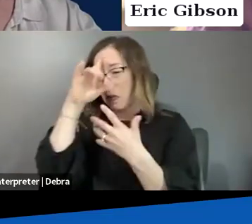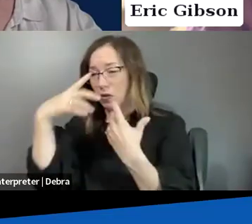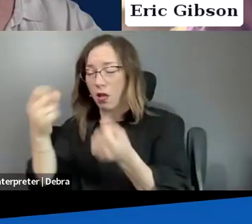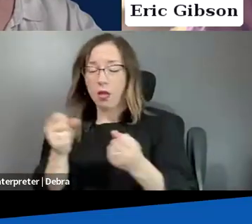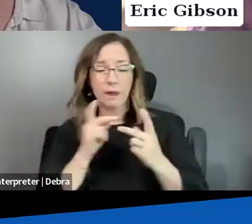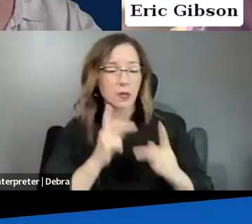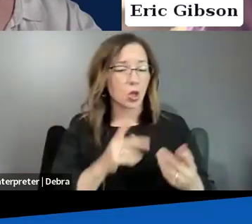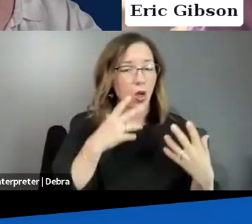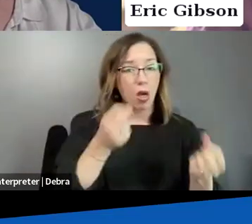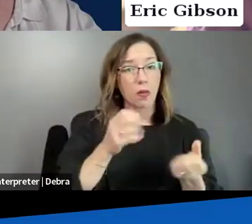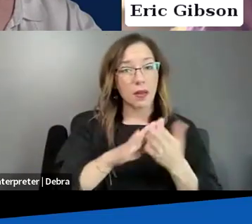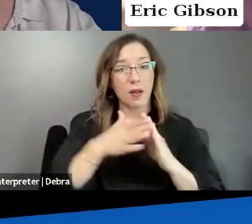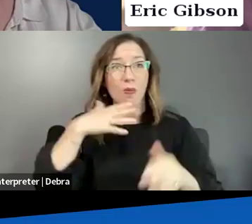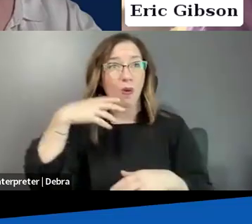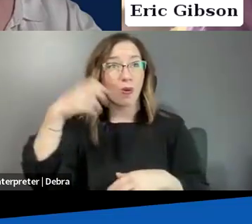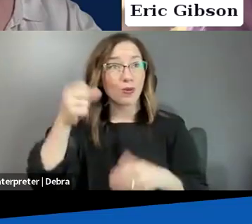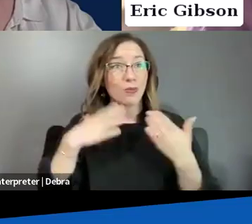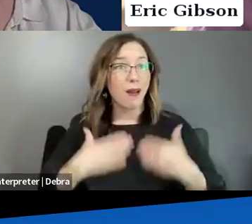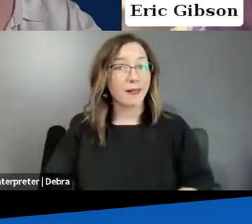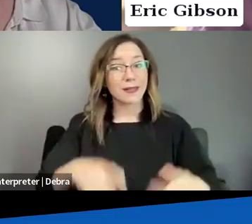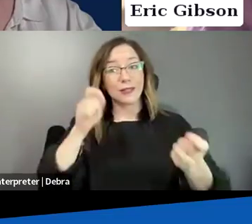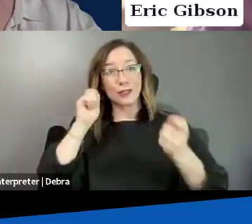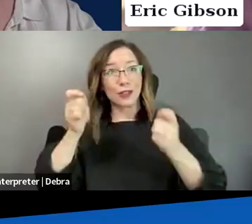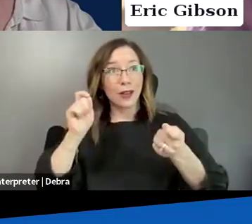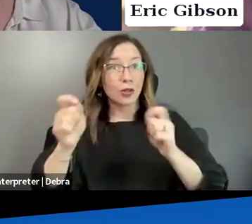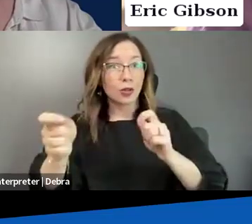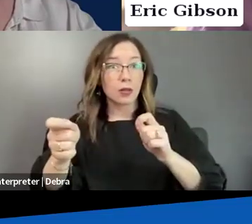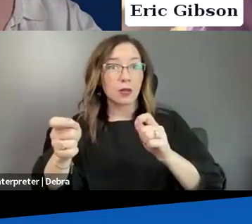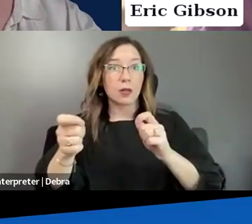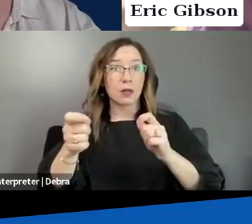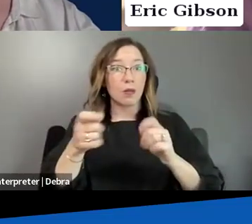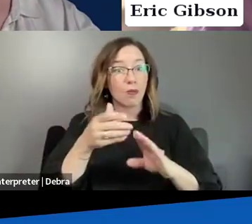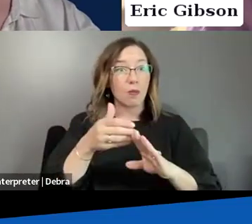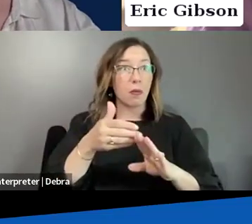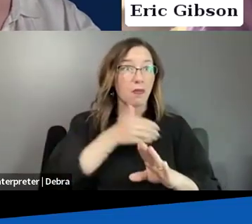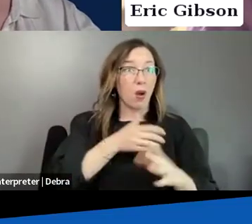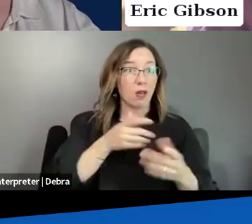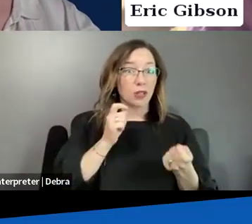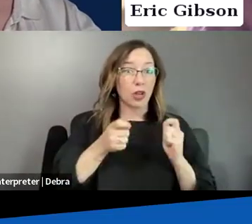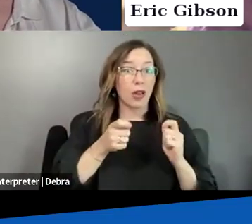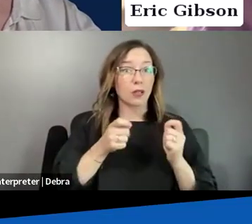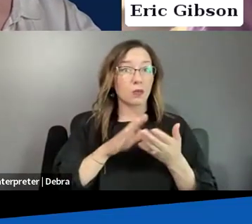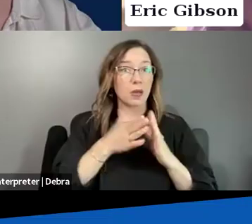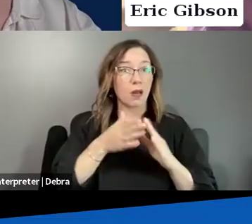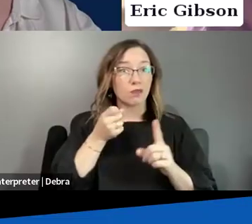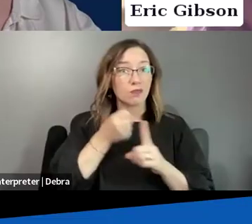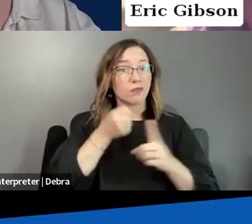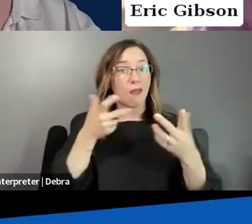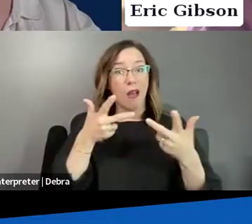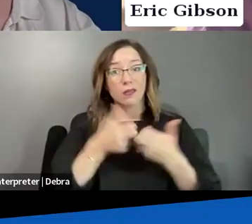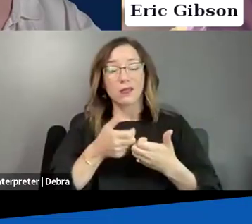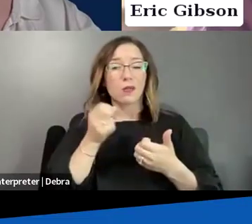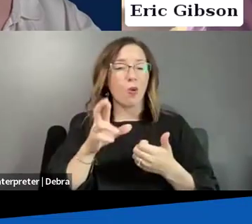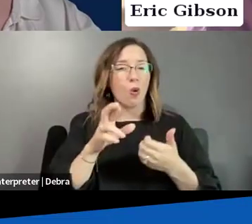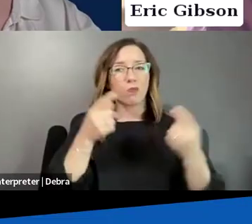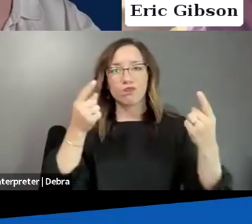age. Our bodies are changing even more than they changed, right? When we had accidents